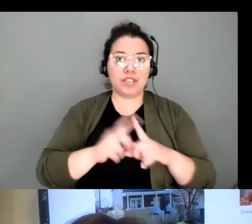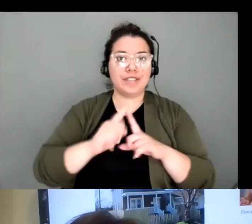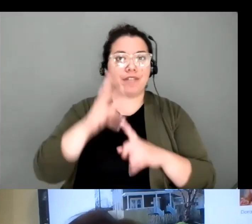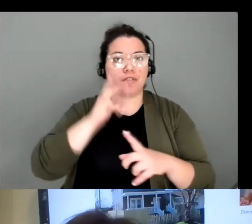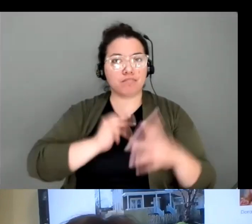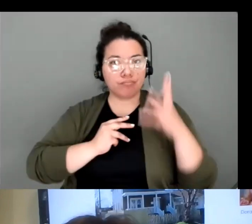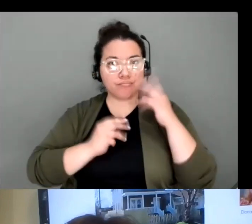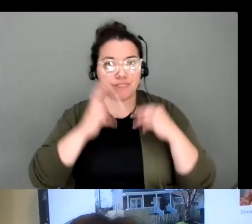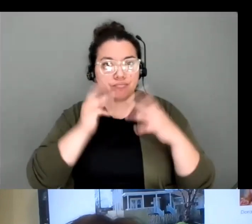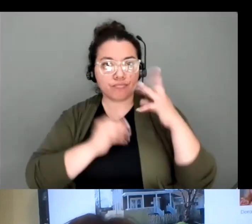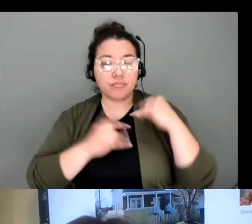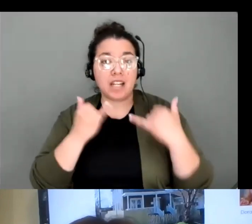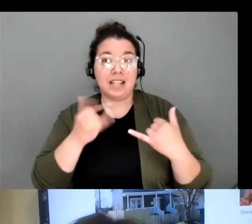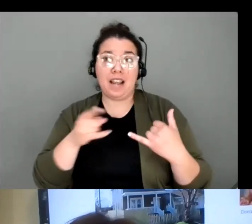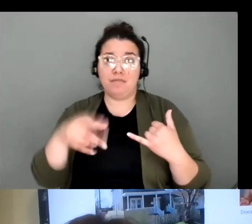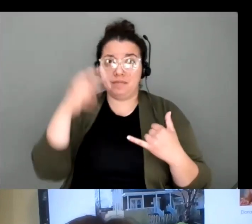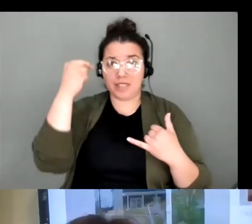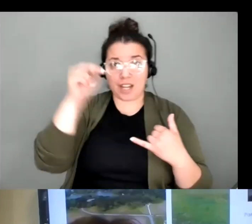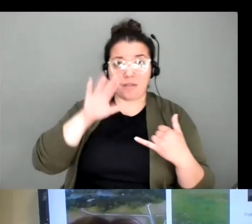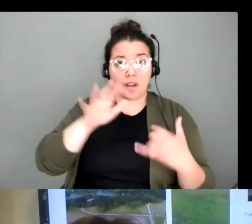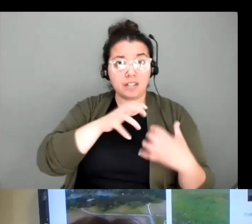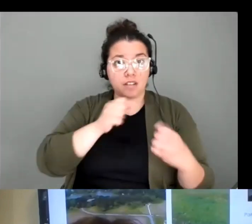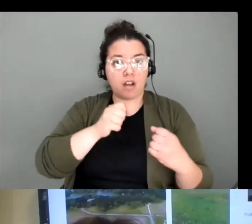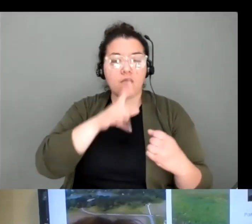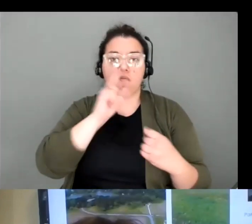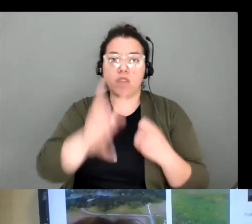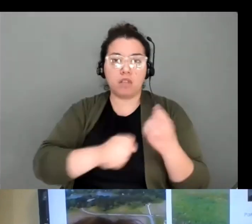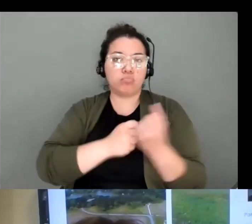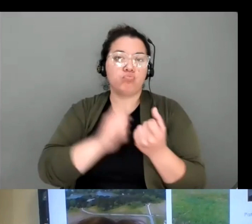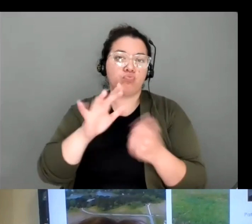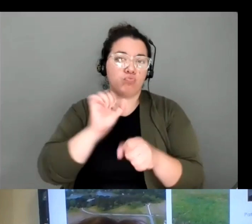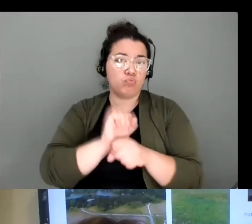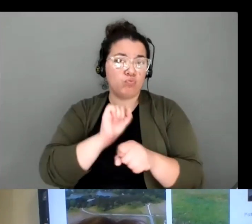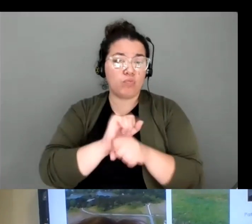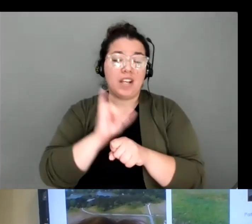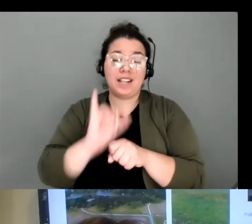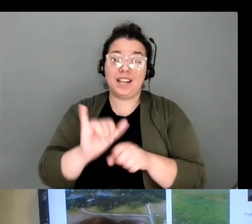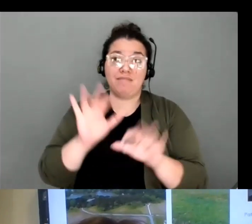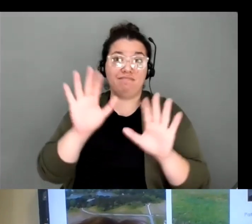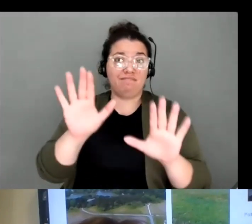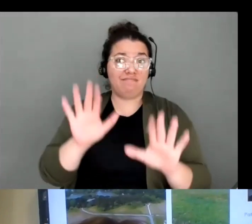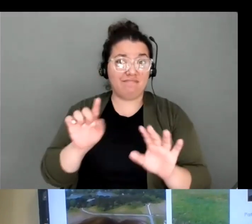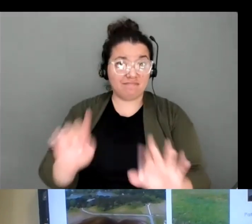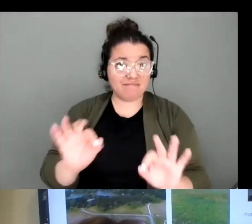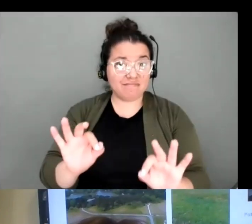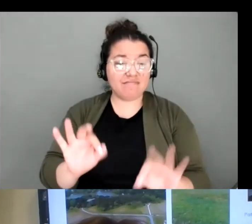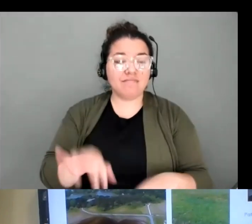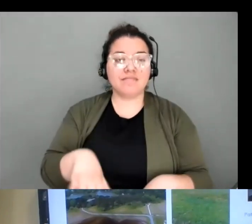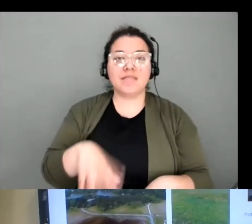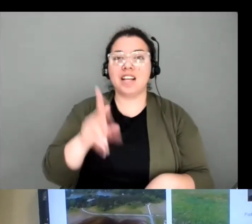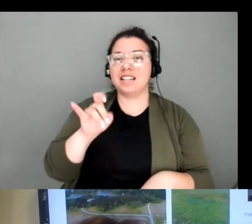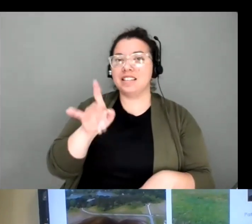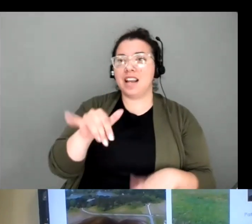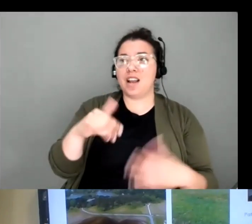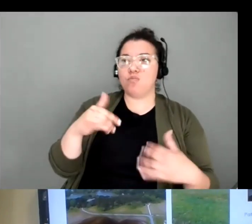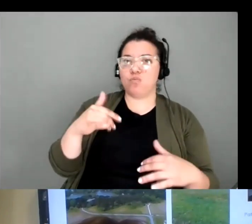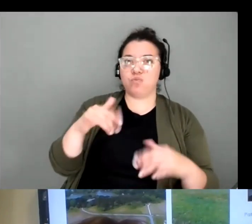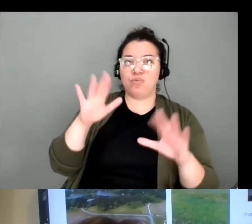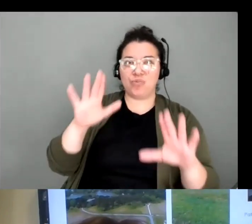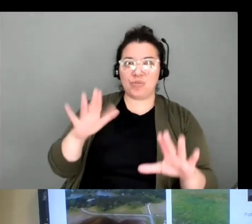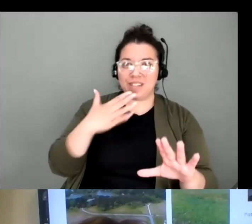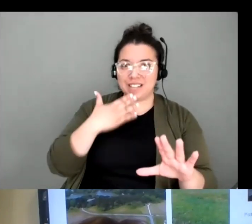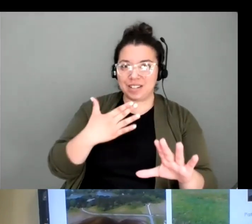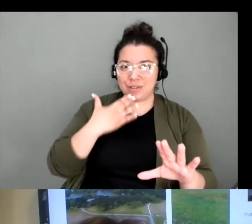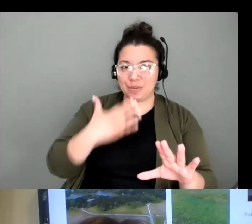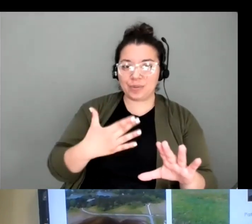his confidence really helps and it shows. That's great. That's great. Thank you. I have a question here from Miss